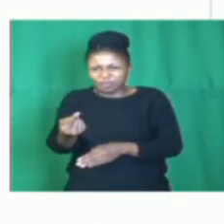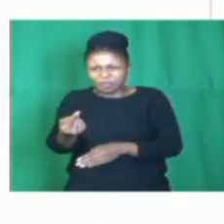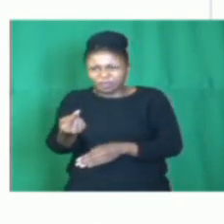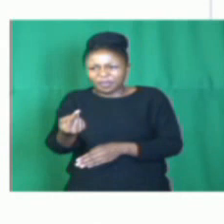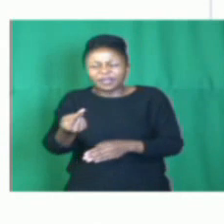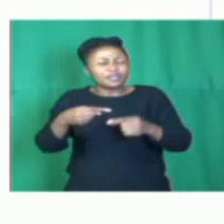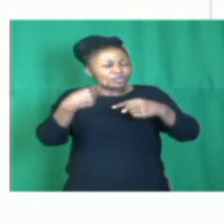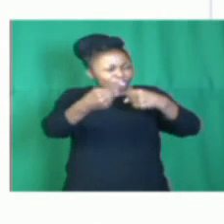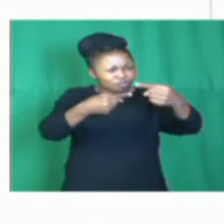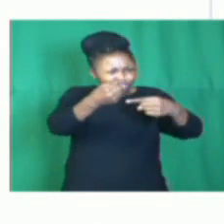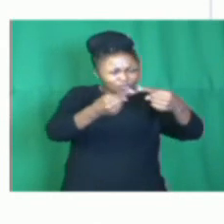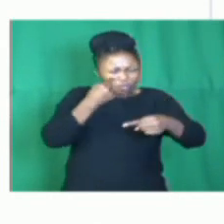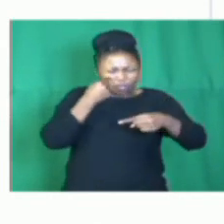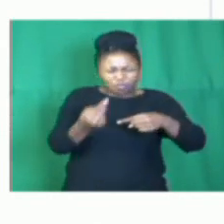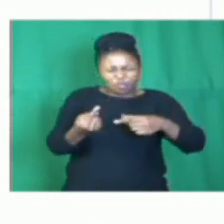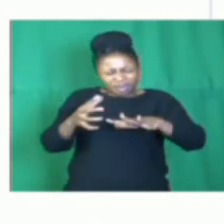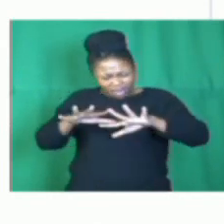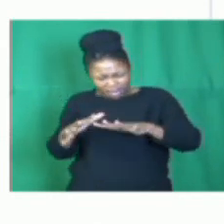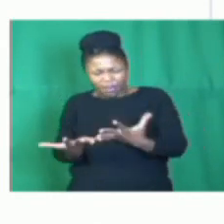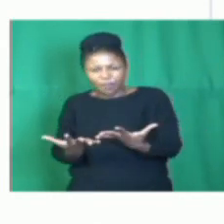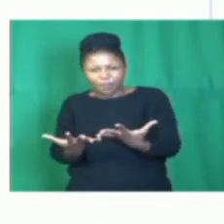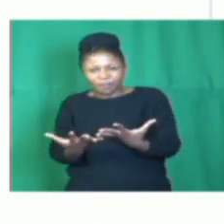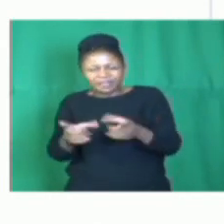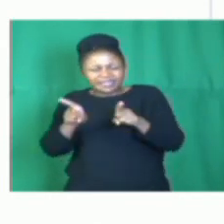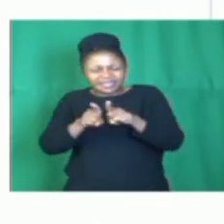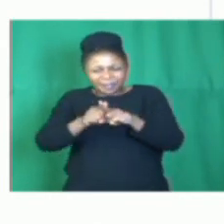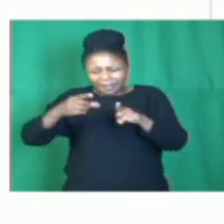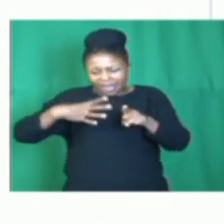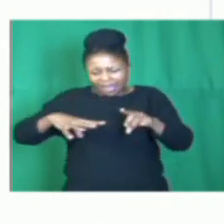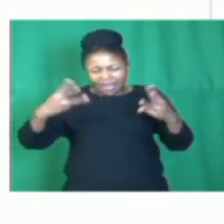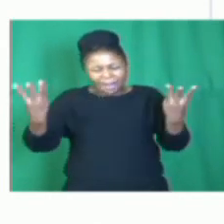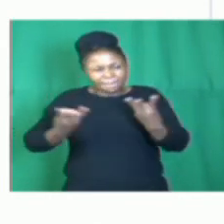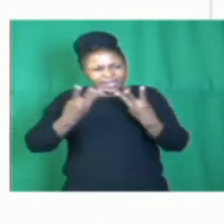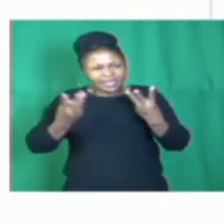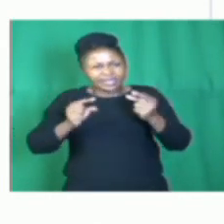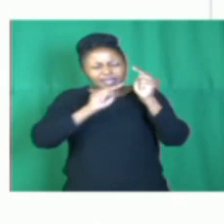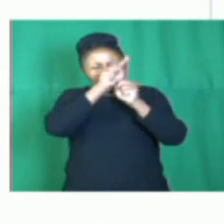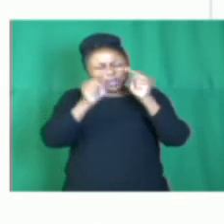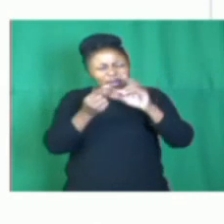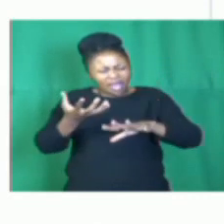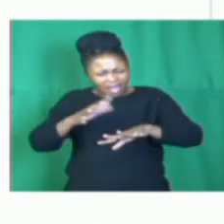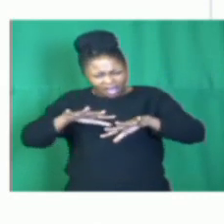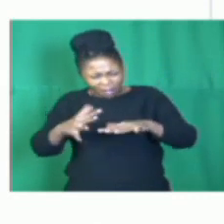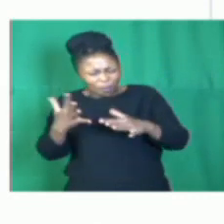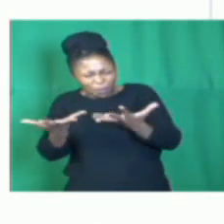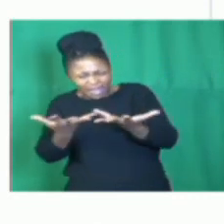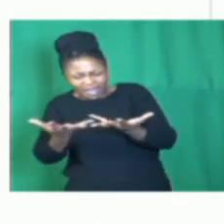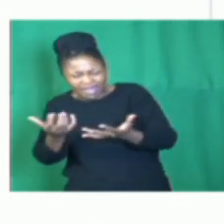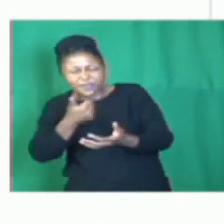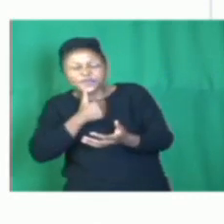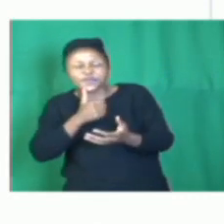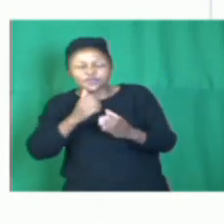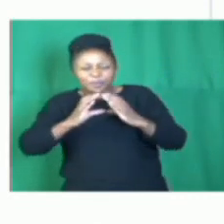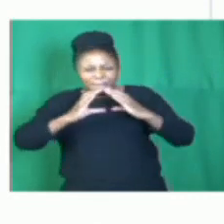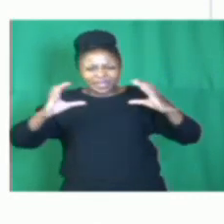may ask, when do we use a capital letter? One obvious reason is the proper